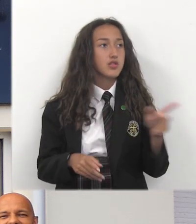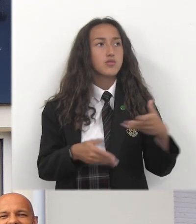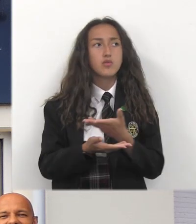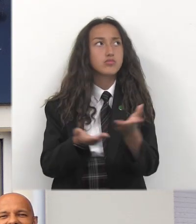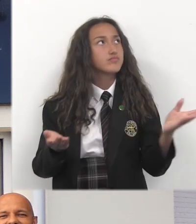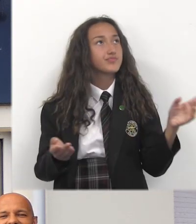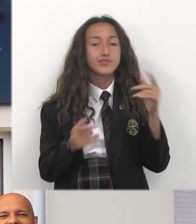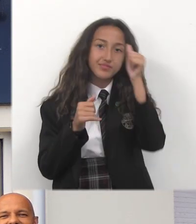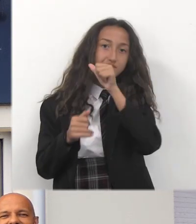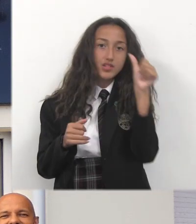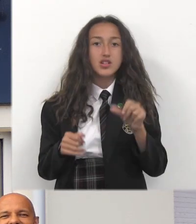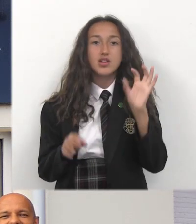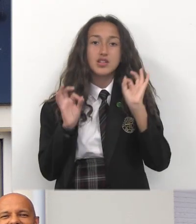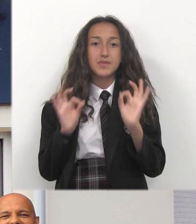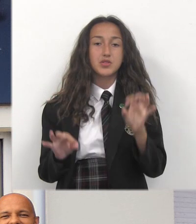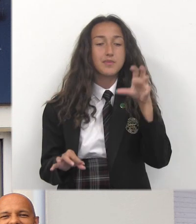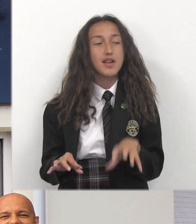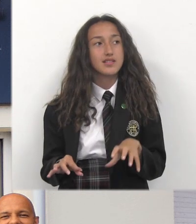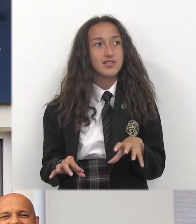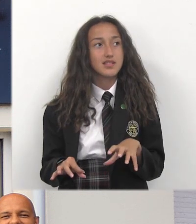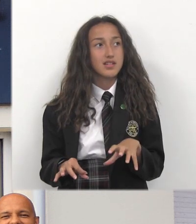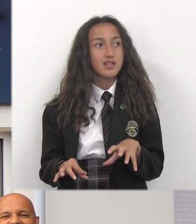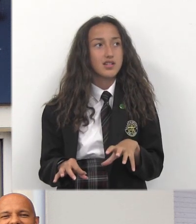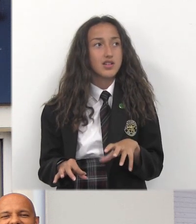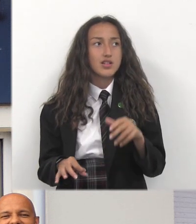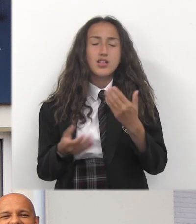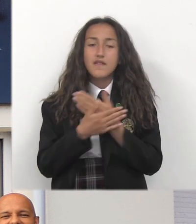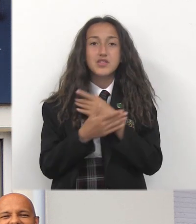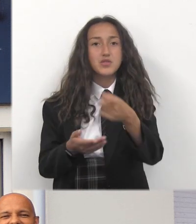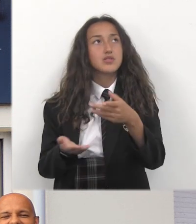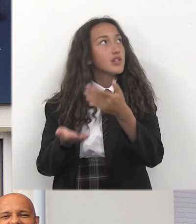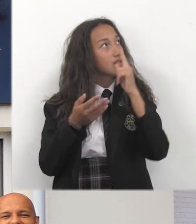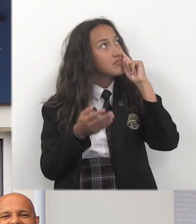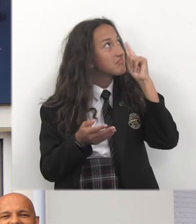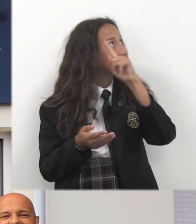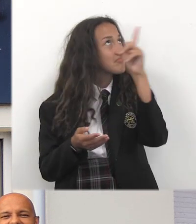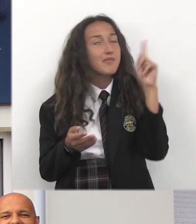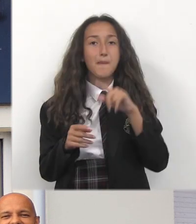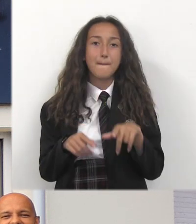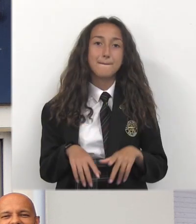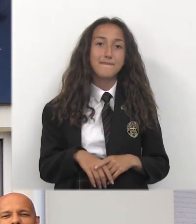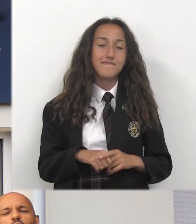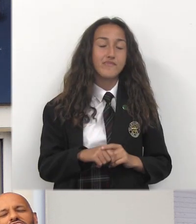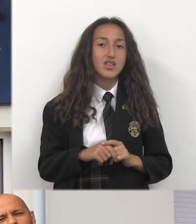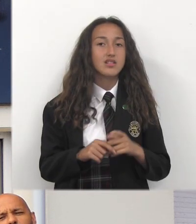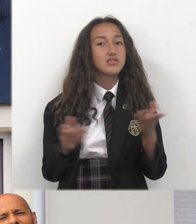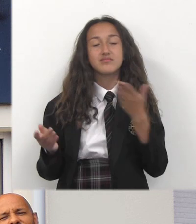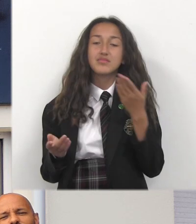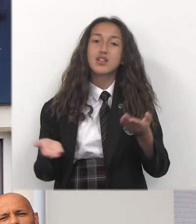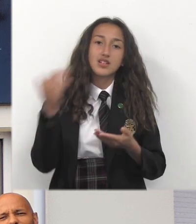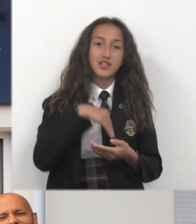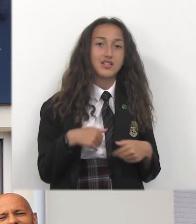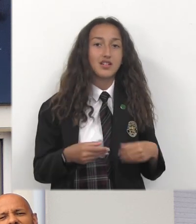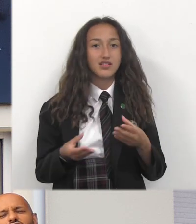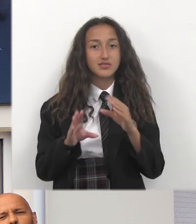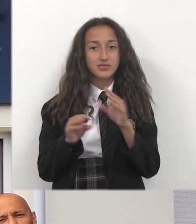to show you what makes St Catherine's College a special place. We would have loved for you to see the school for yourselves. But never mind,